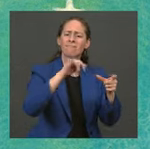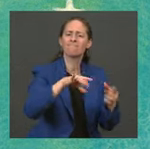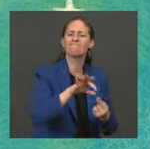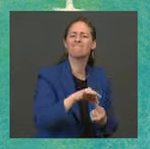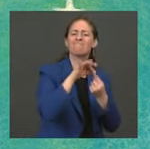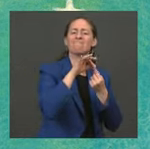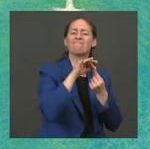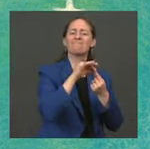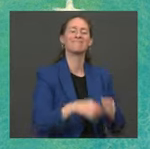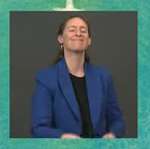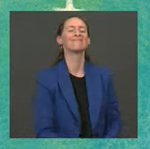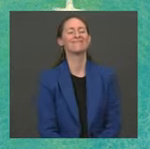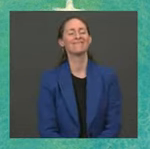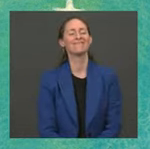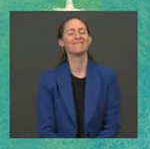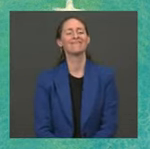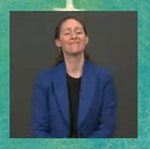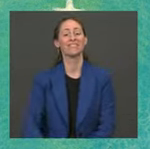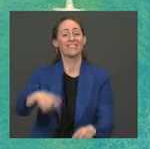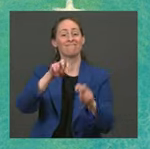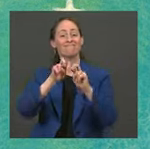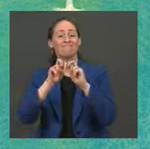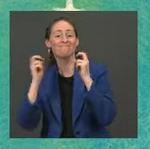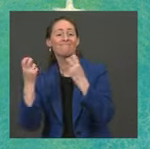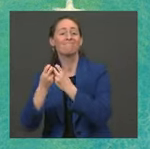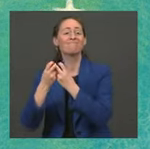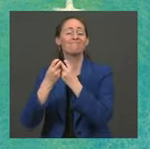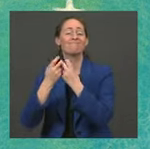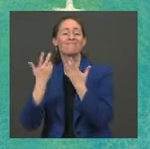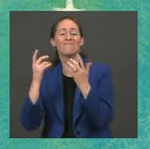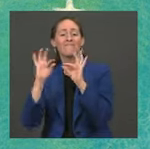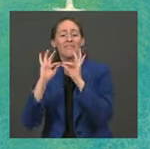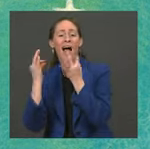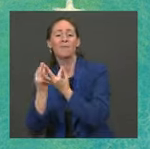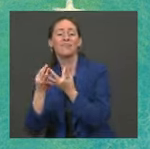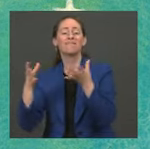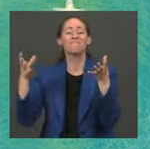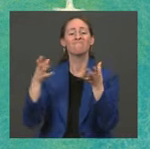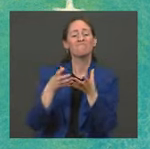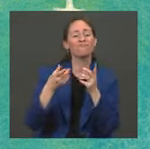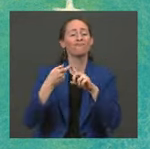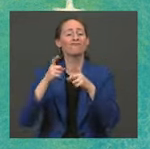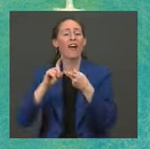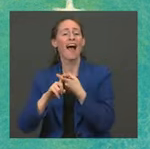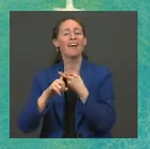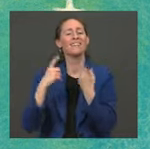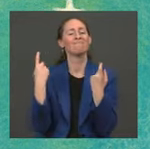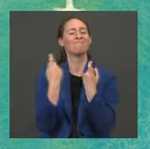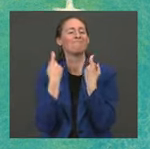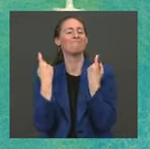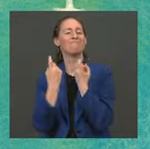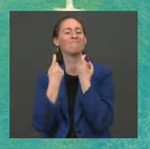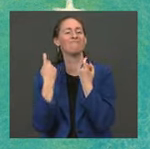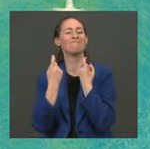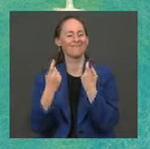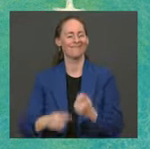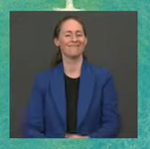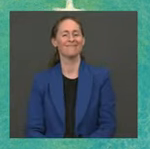love and friendship. In the Vermeer room, we honored the visual arts with paintbrushes